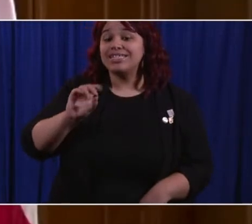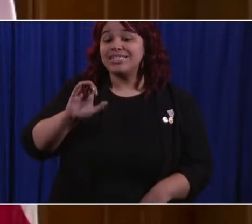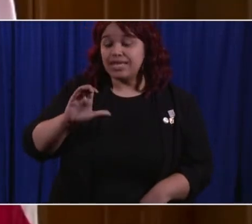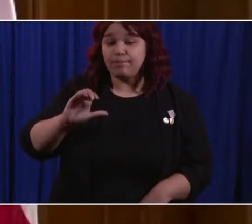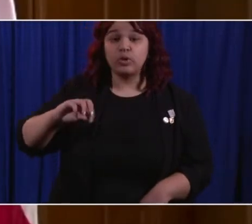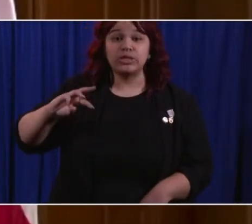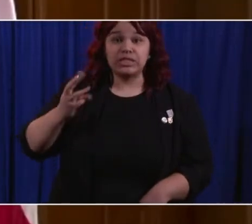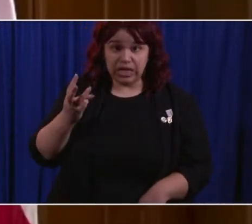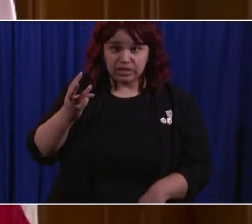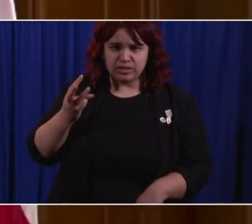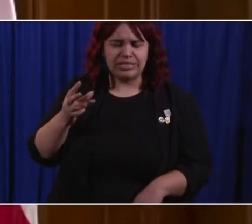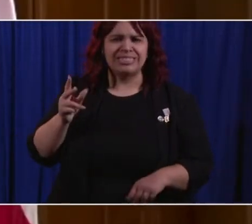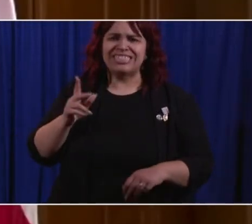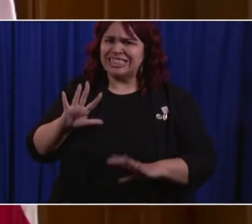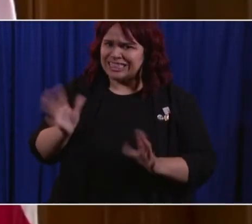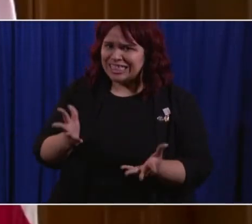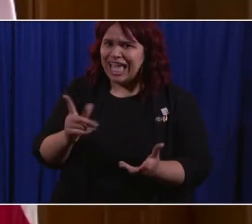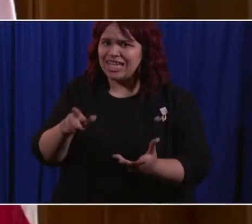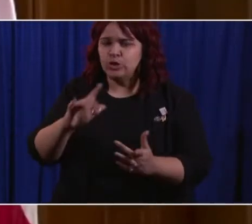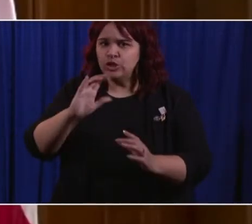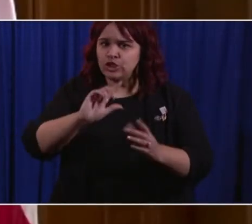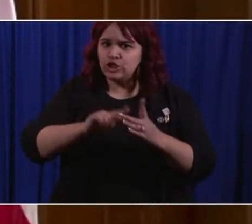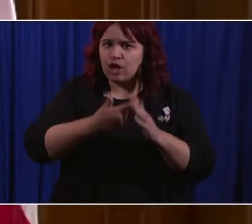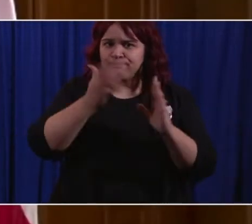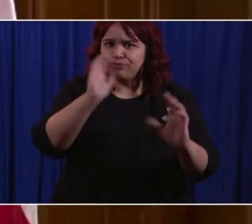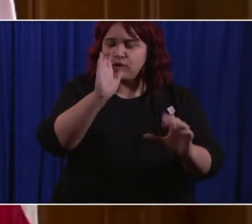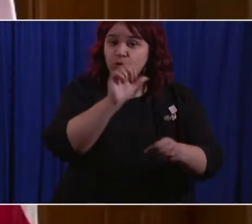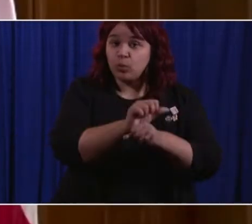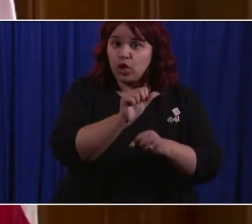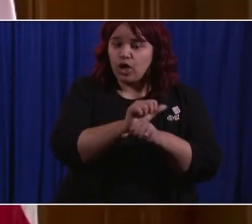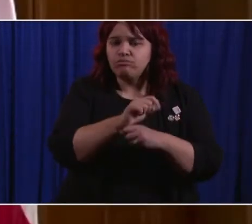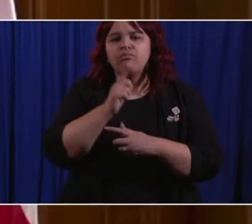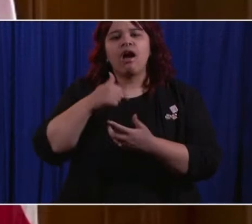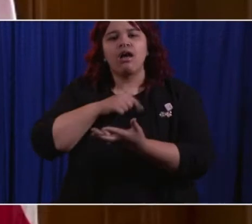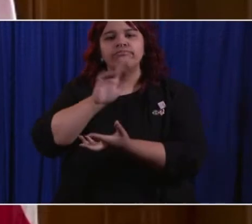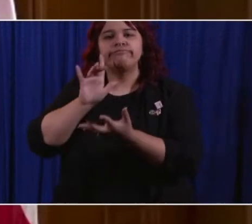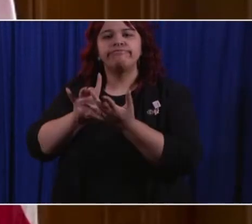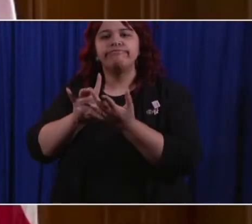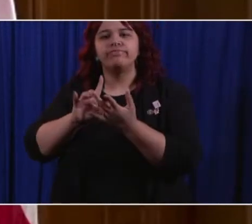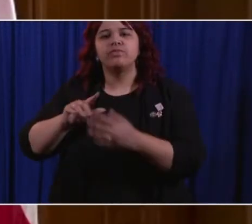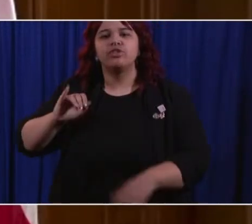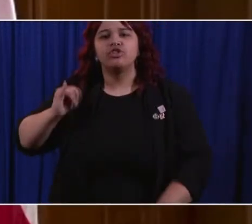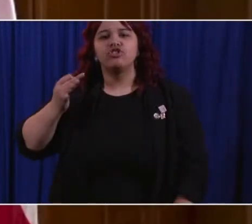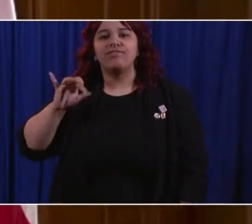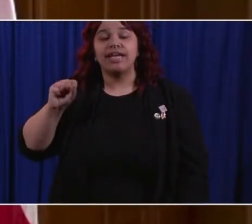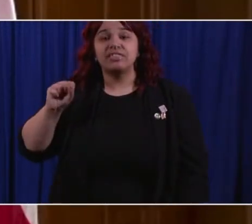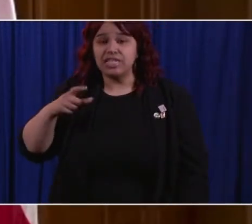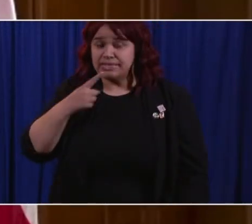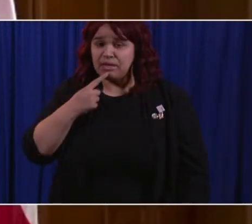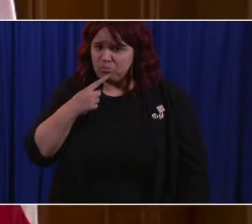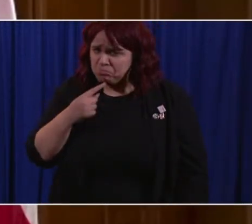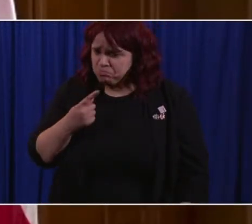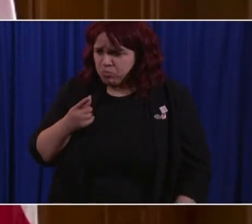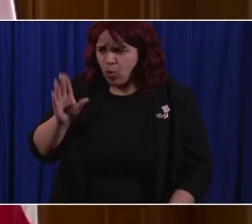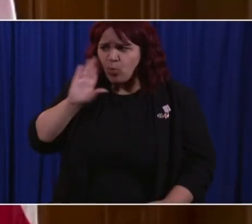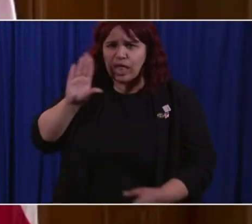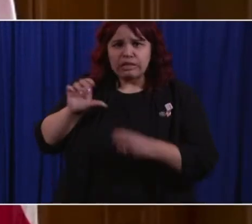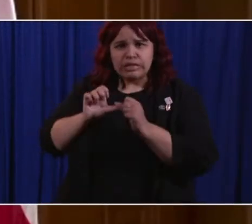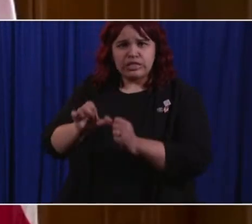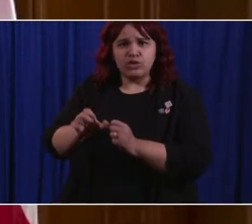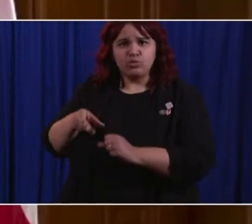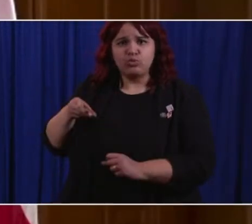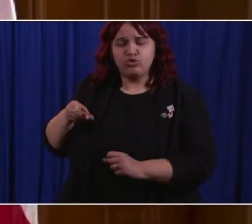the plan is to keep paying the hundreds of thousands of people who filed prior to December 6th without requiring that they seek